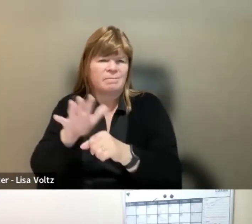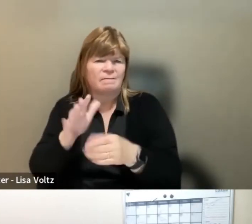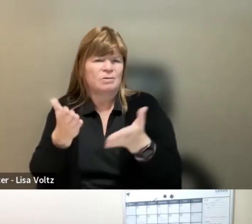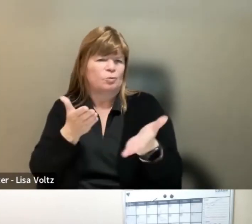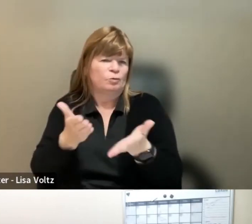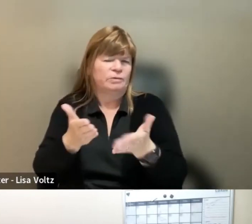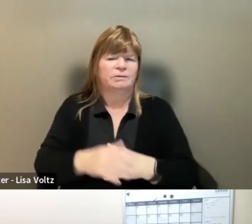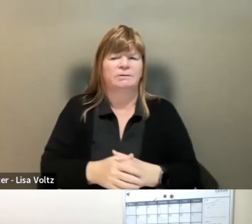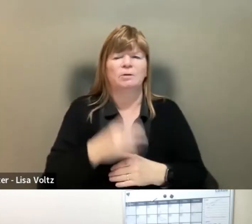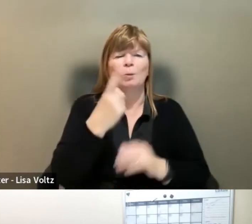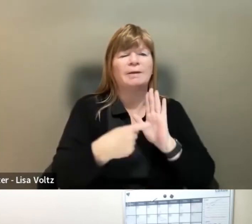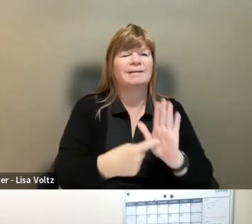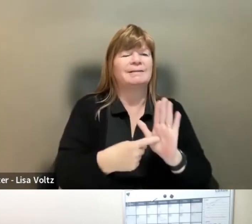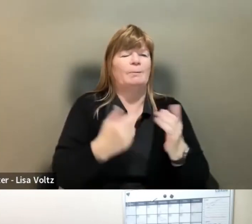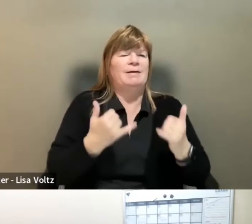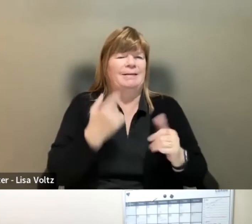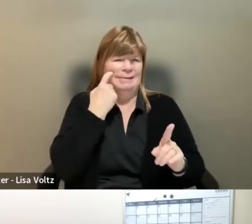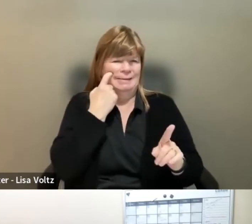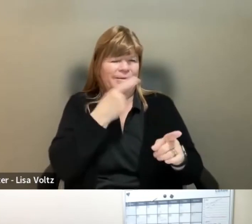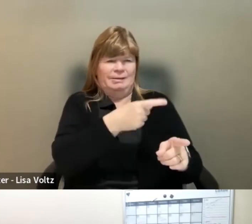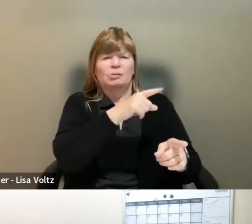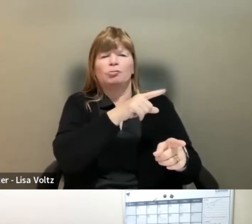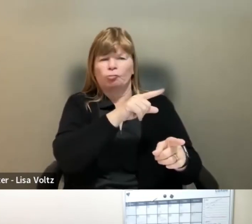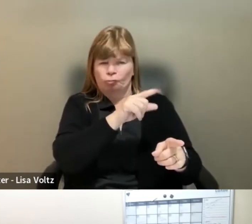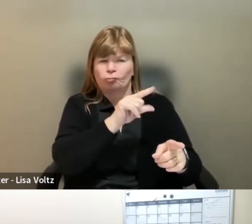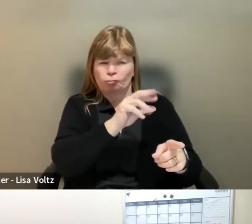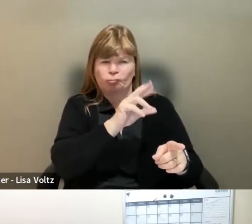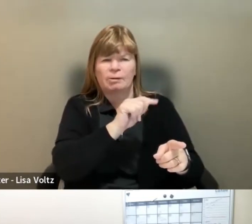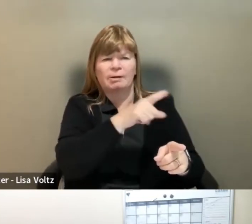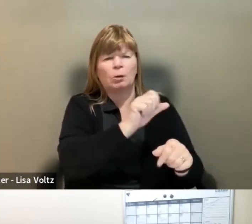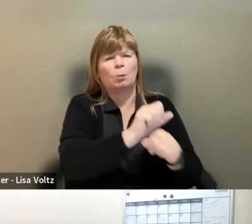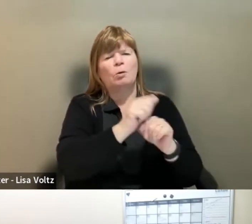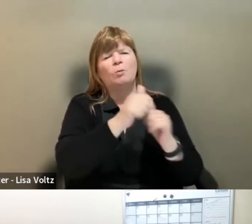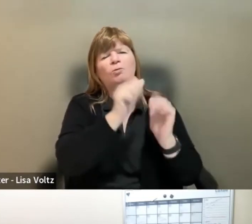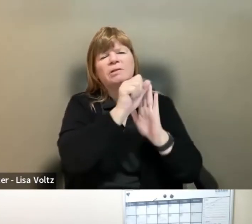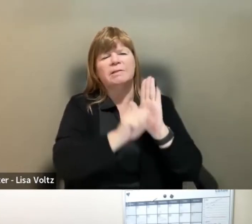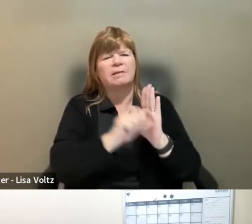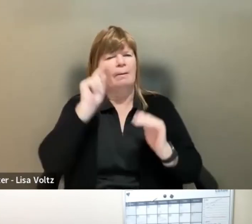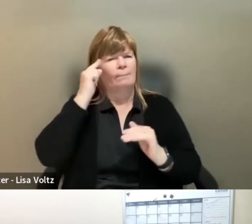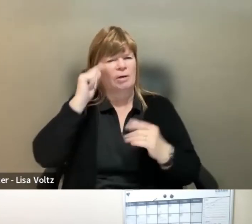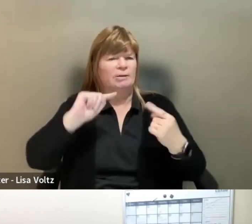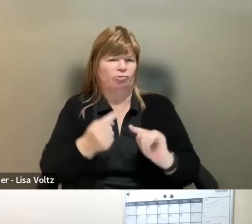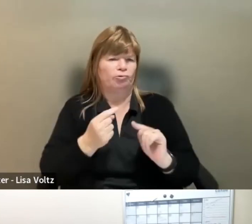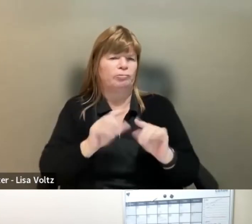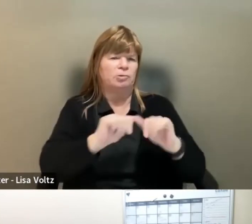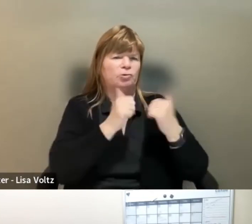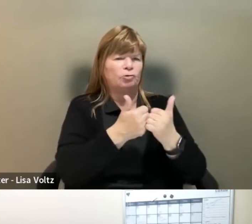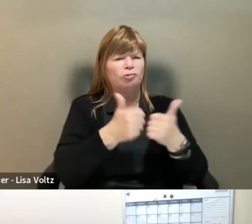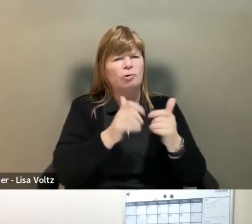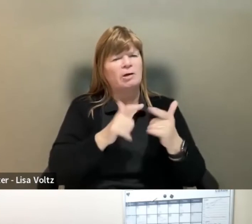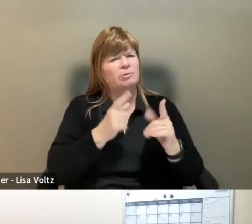of this is a current grantee that's working with their state brain injury association to reach